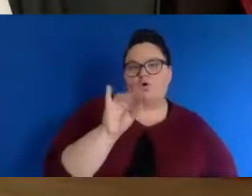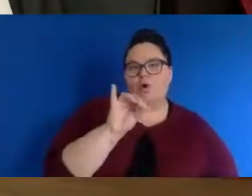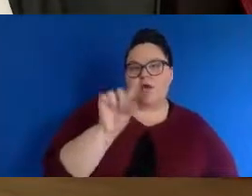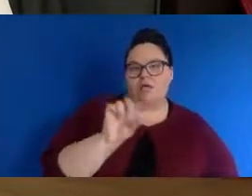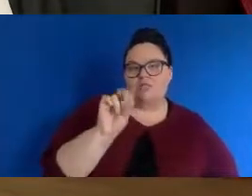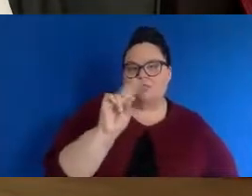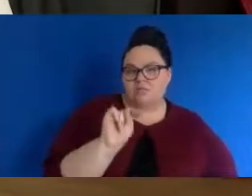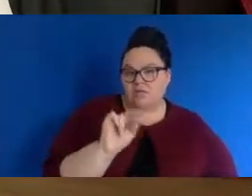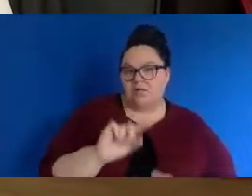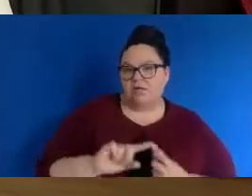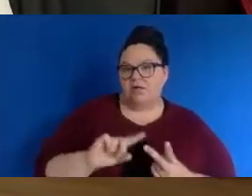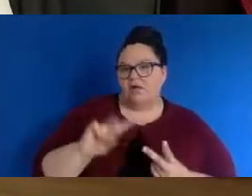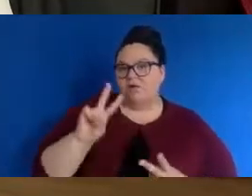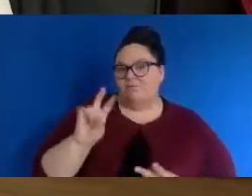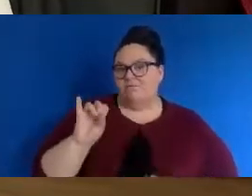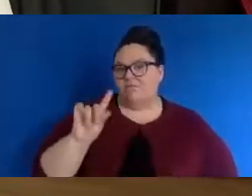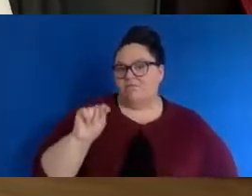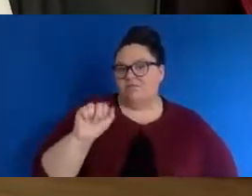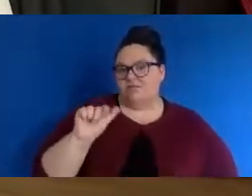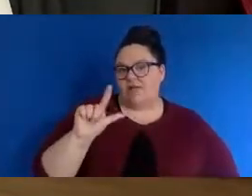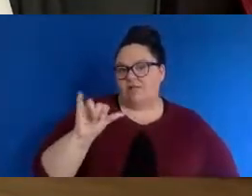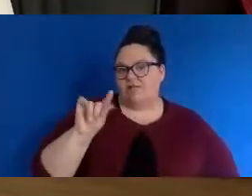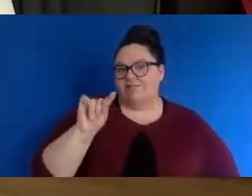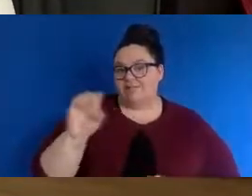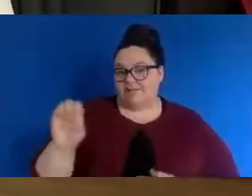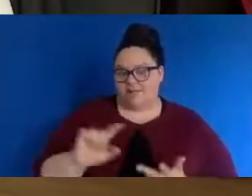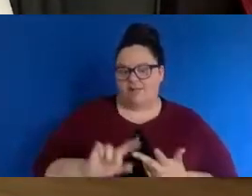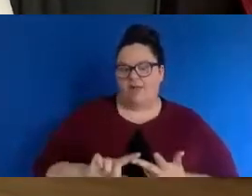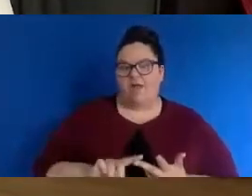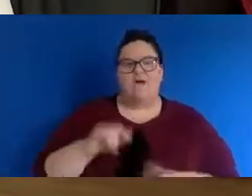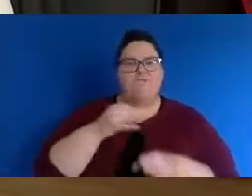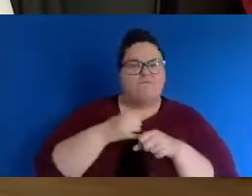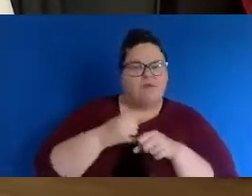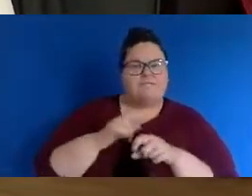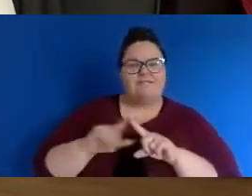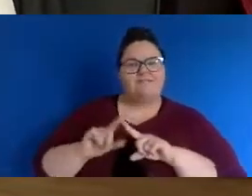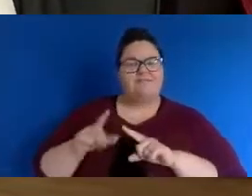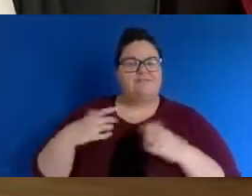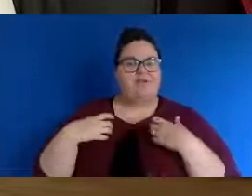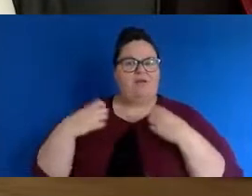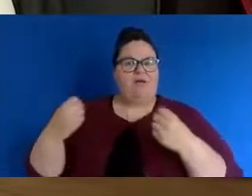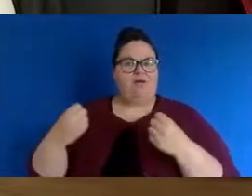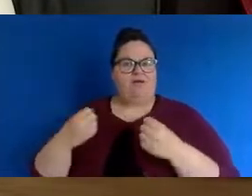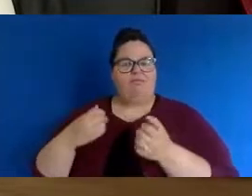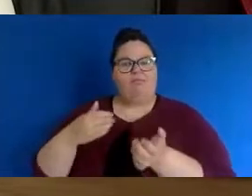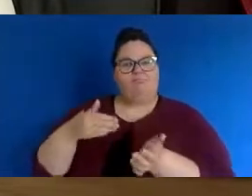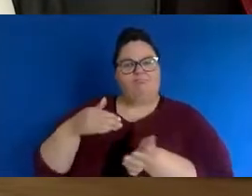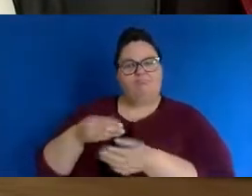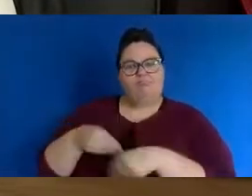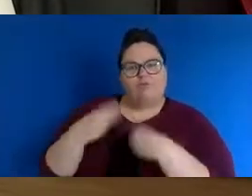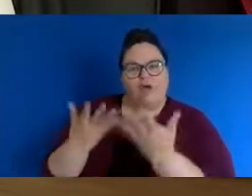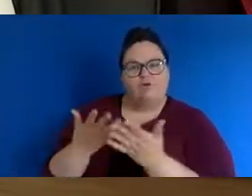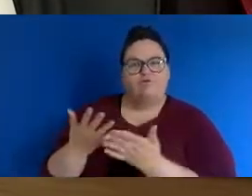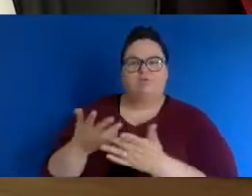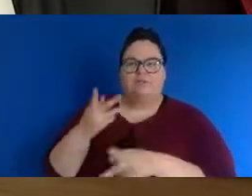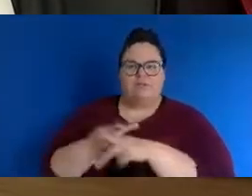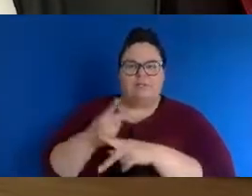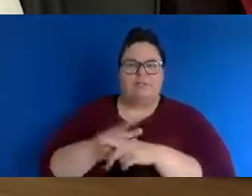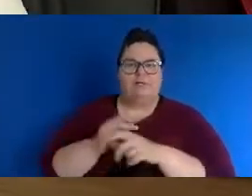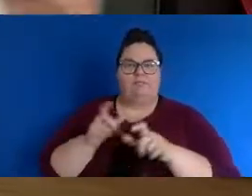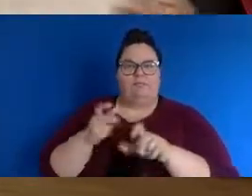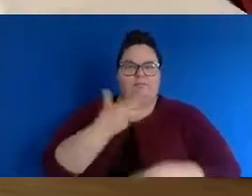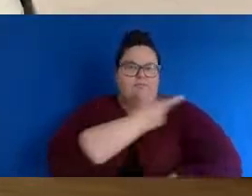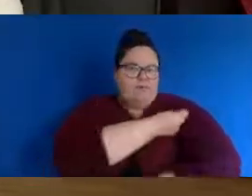Networks, participating pharmacies across the province, and all the health providers who are working tirelessly to keep our vaccination effort moving